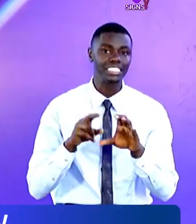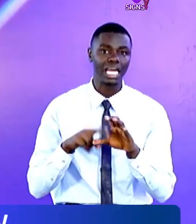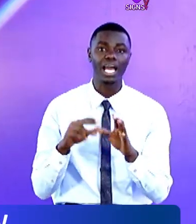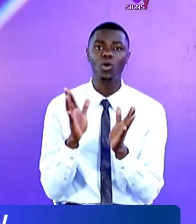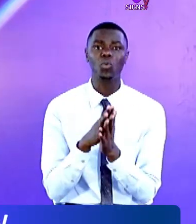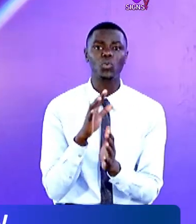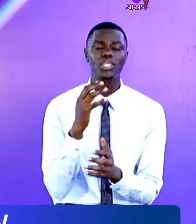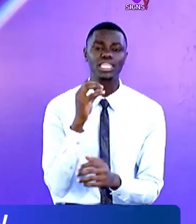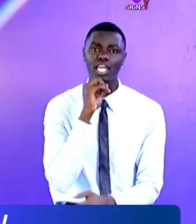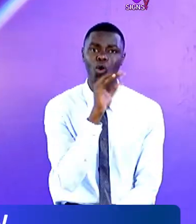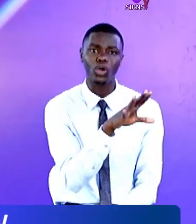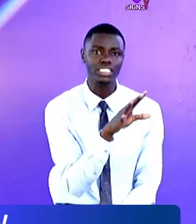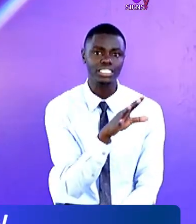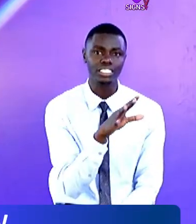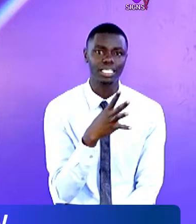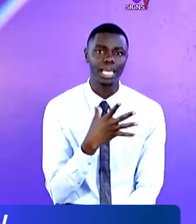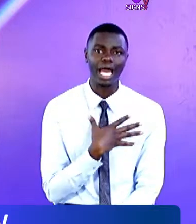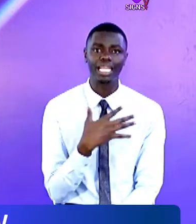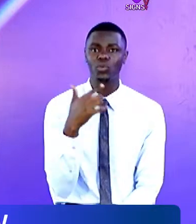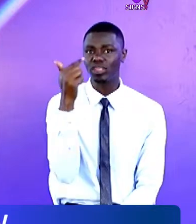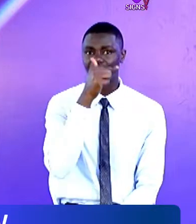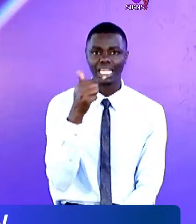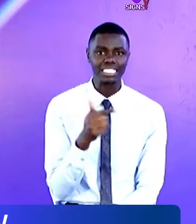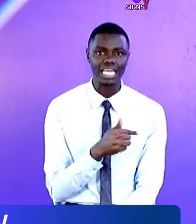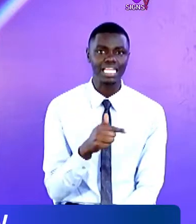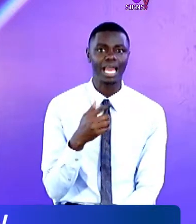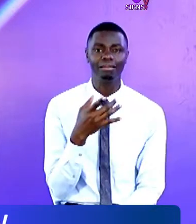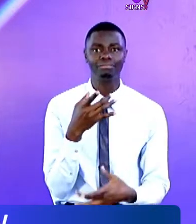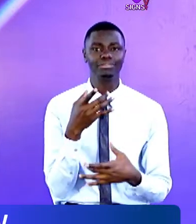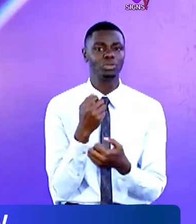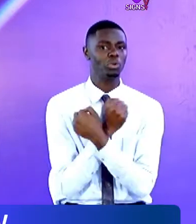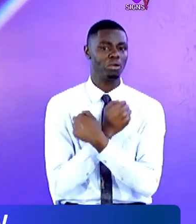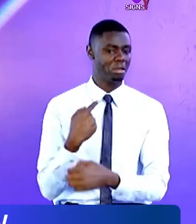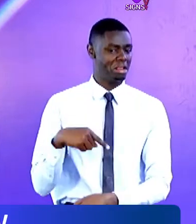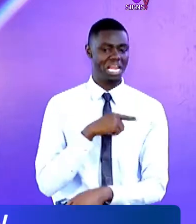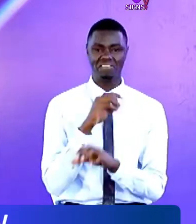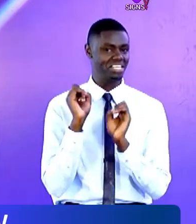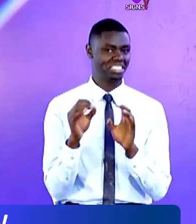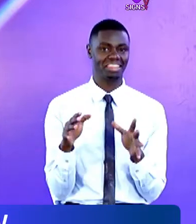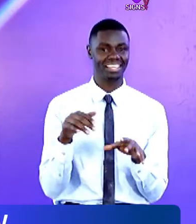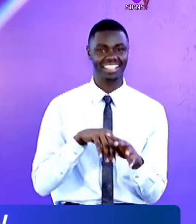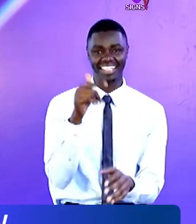there, and with the Tanzanians not very much liking us in Tanzania,